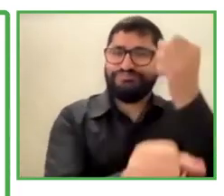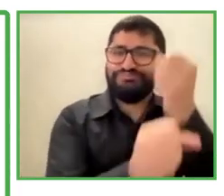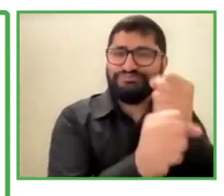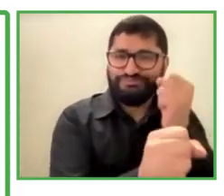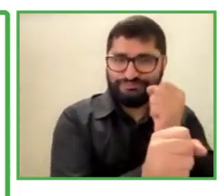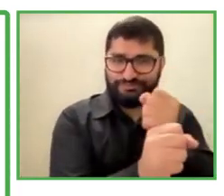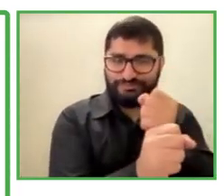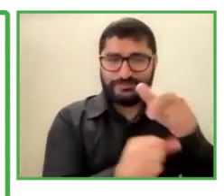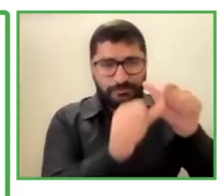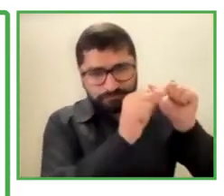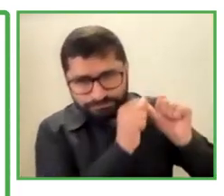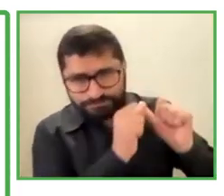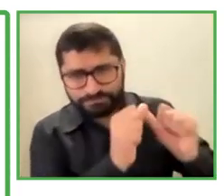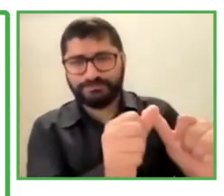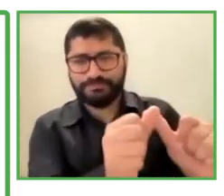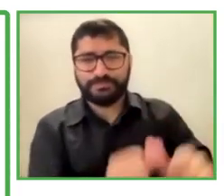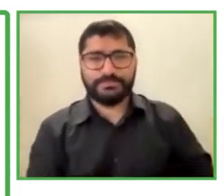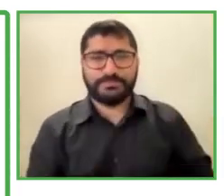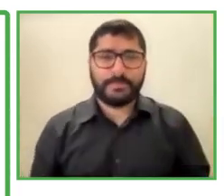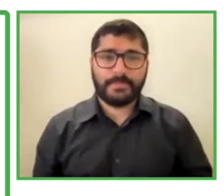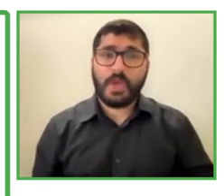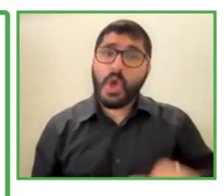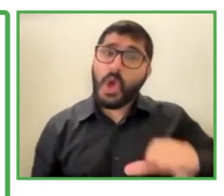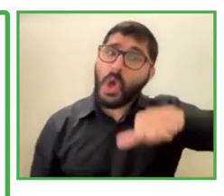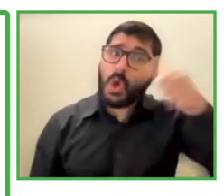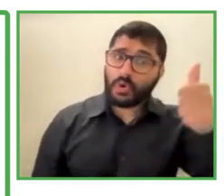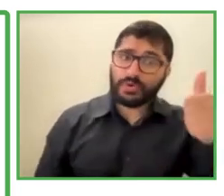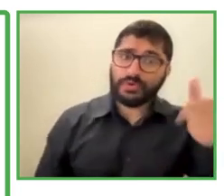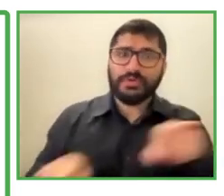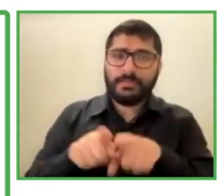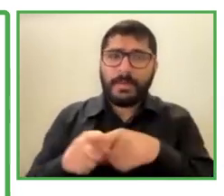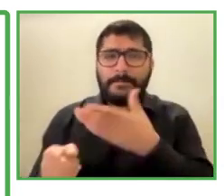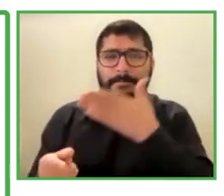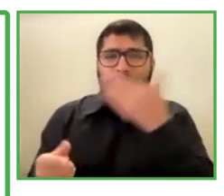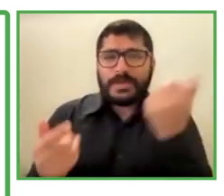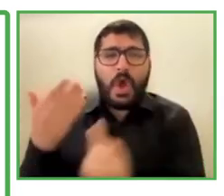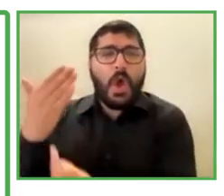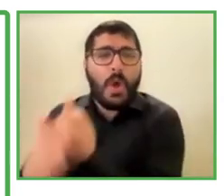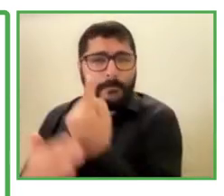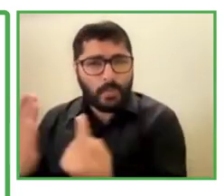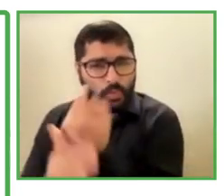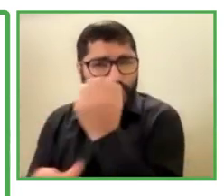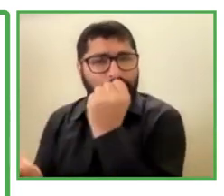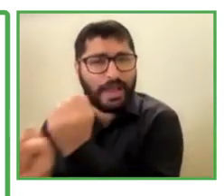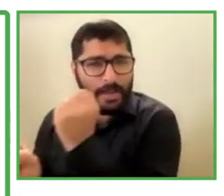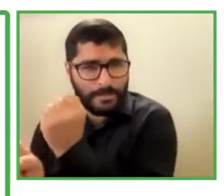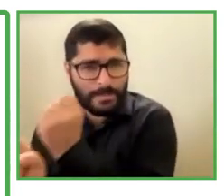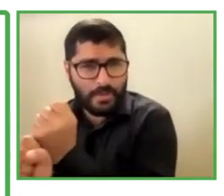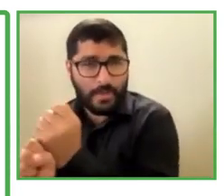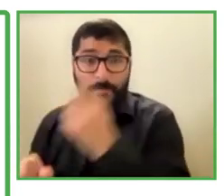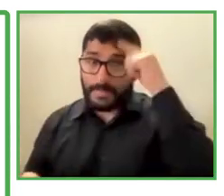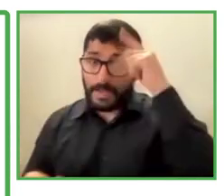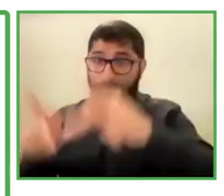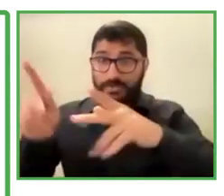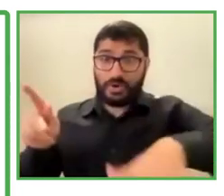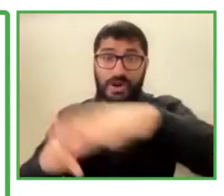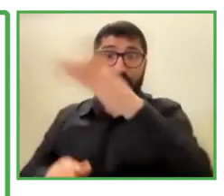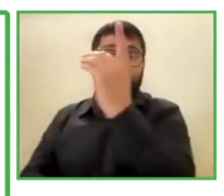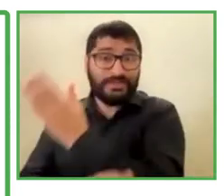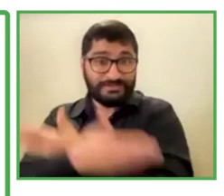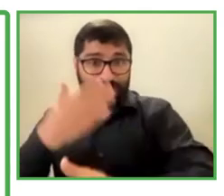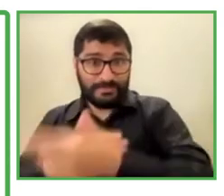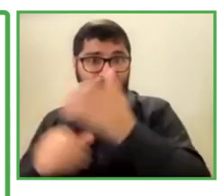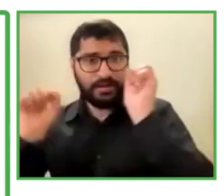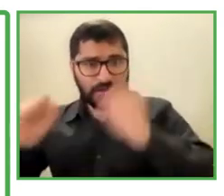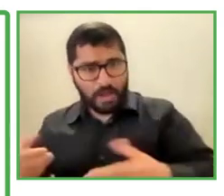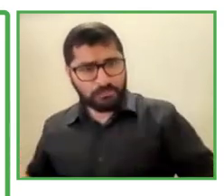in the workplace, and also the improvement of opportunities from these people so as